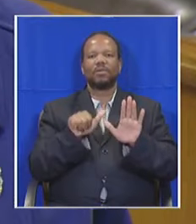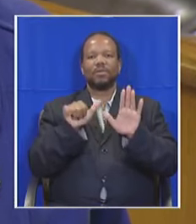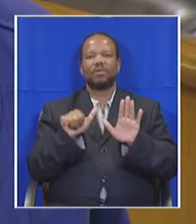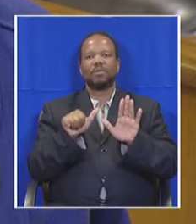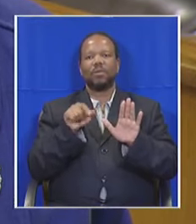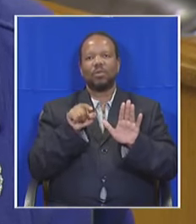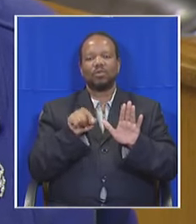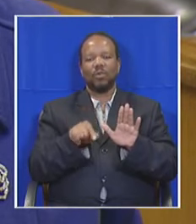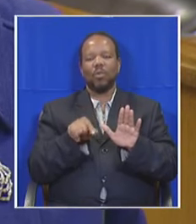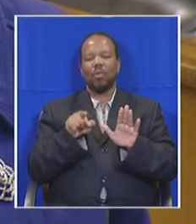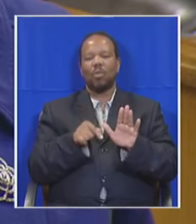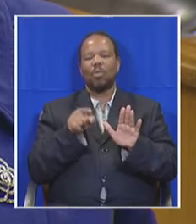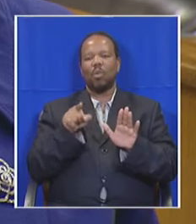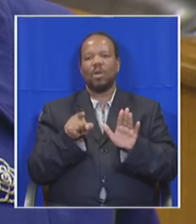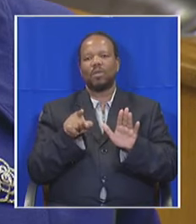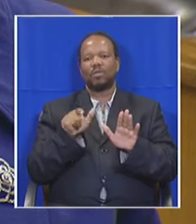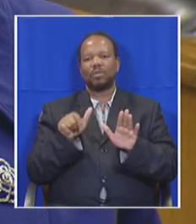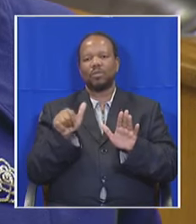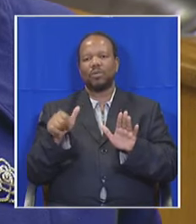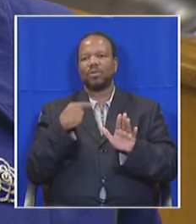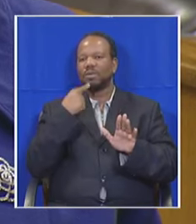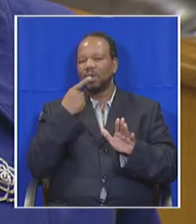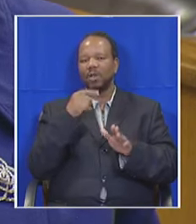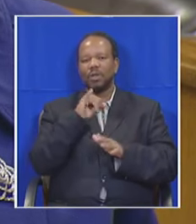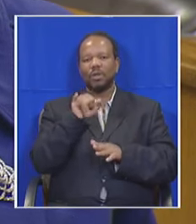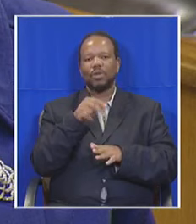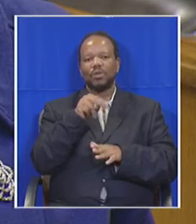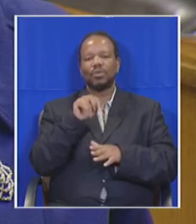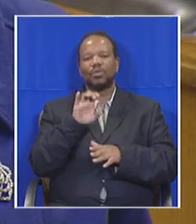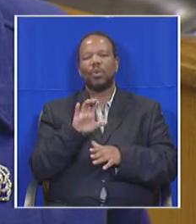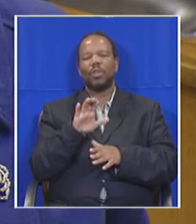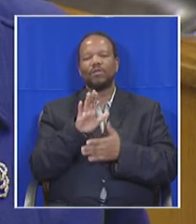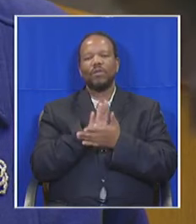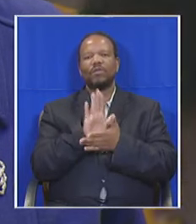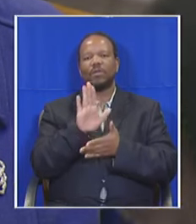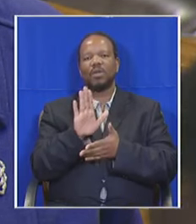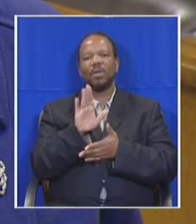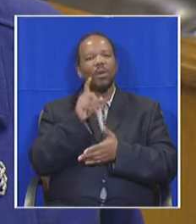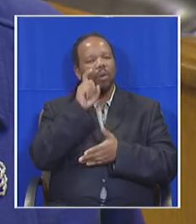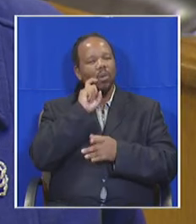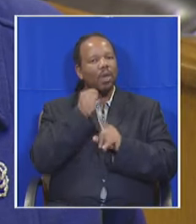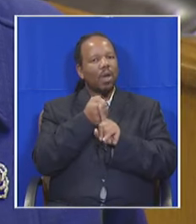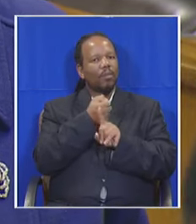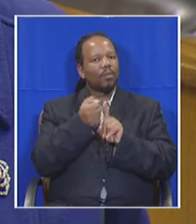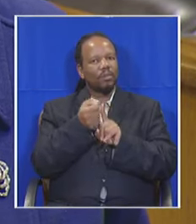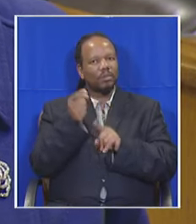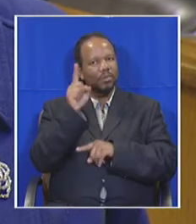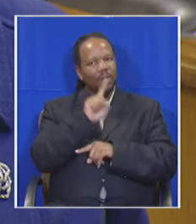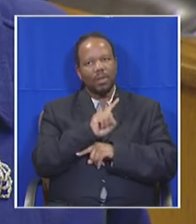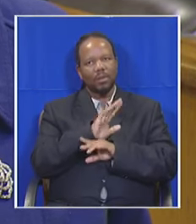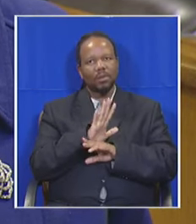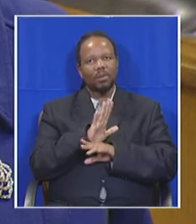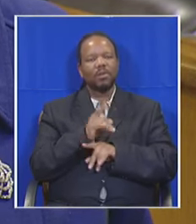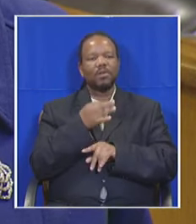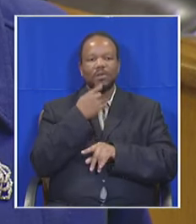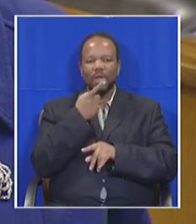66/127 designated June 15 as World Elder Abuse Awareness Day, acknowledges that June